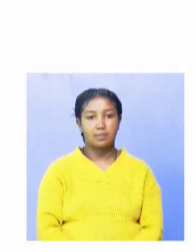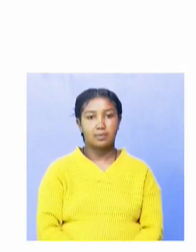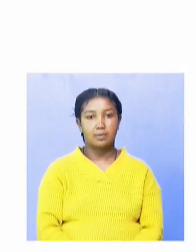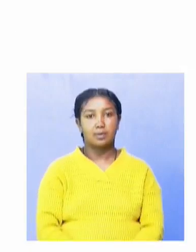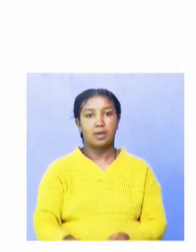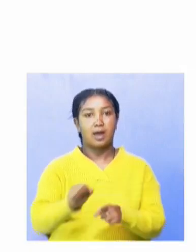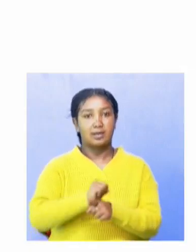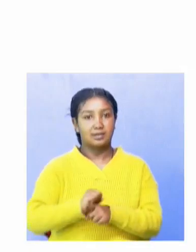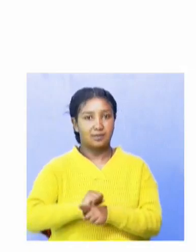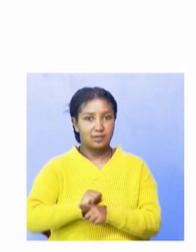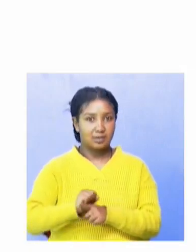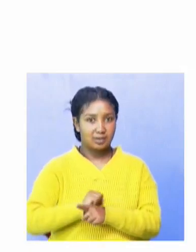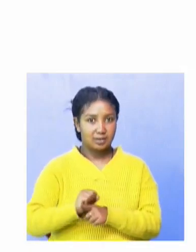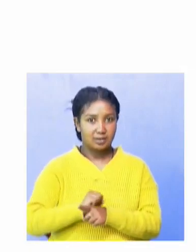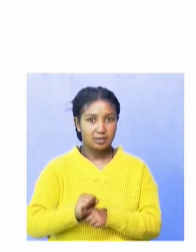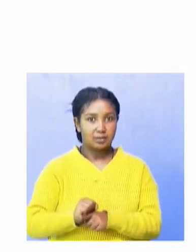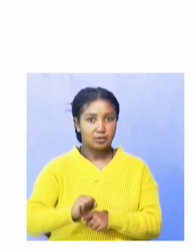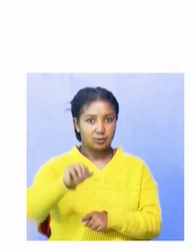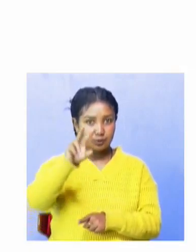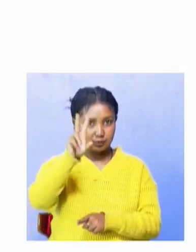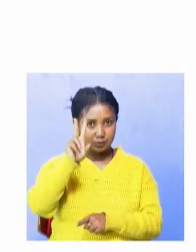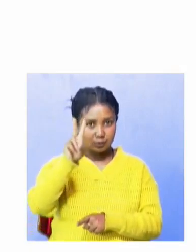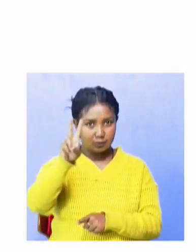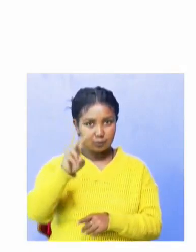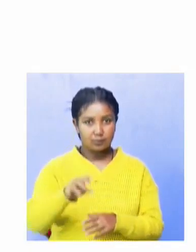So activity 2.